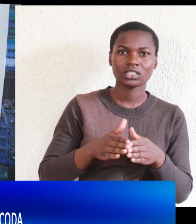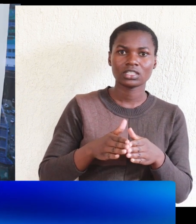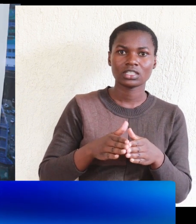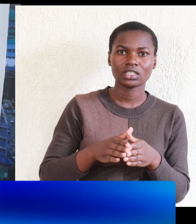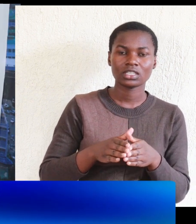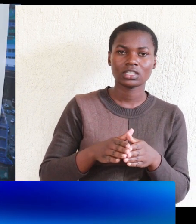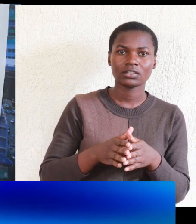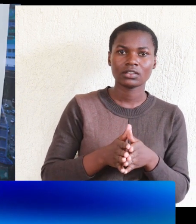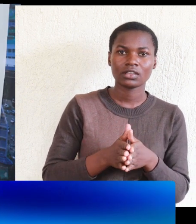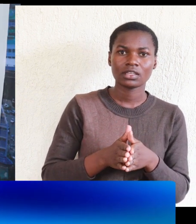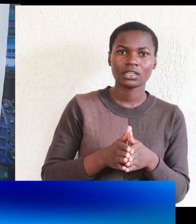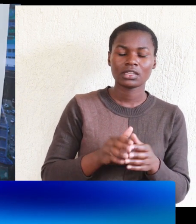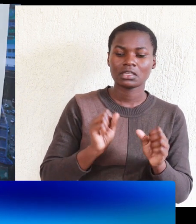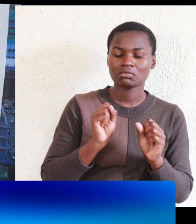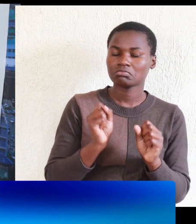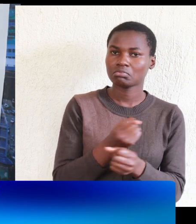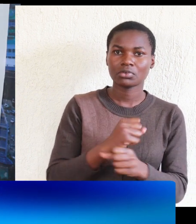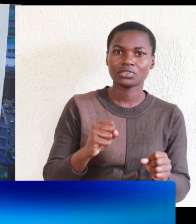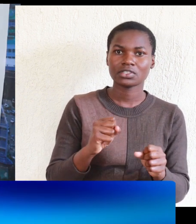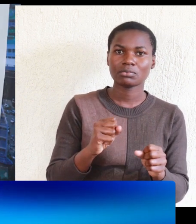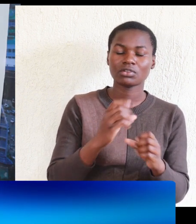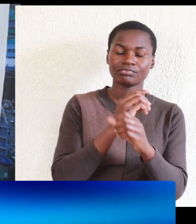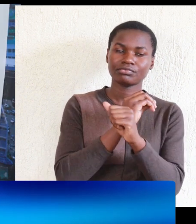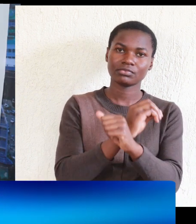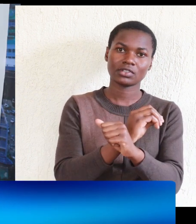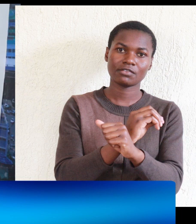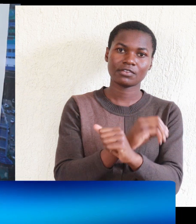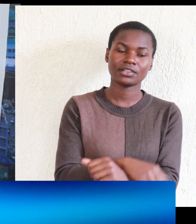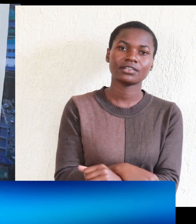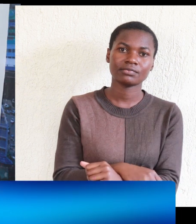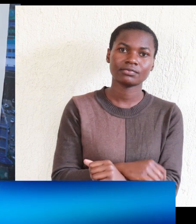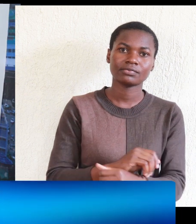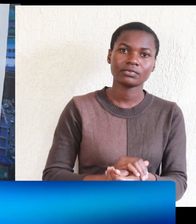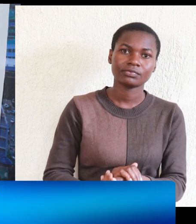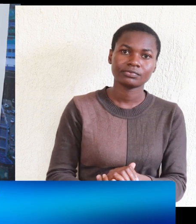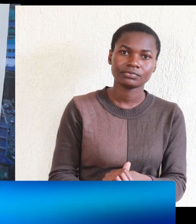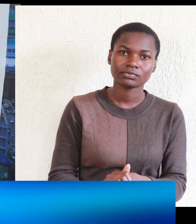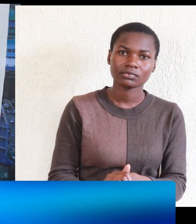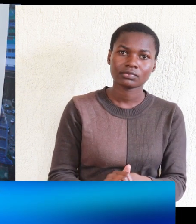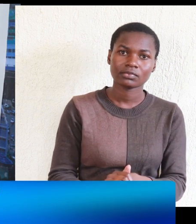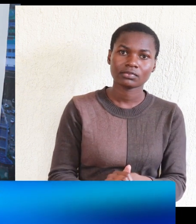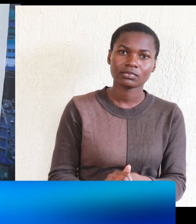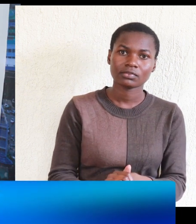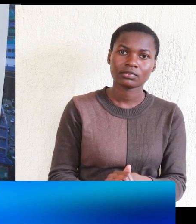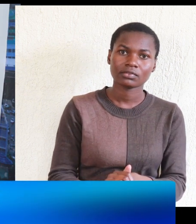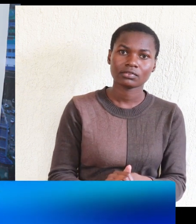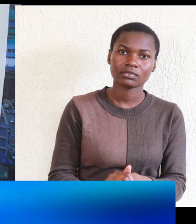We have people who are sexually harassed there at home because of their situation, people taking advantage of persons with disability because they cannot be able to